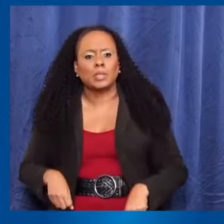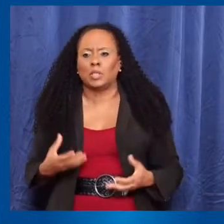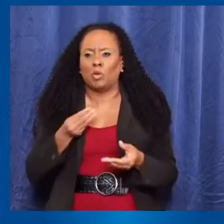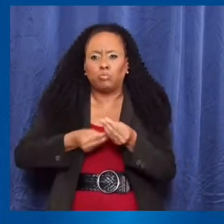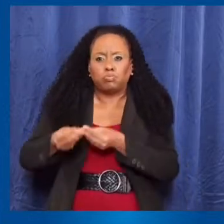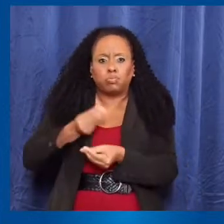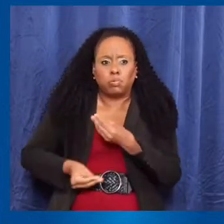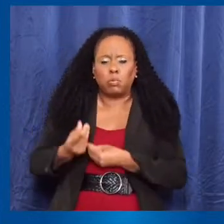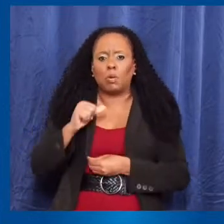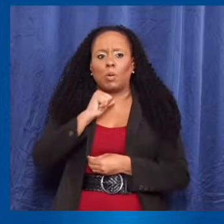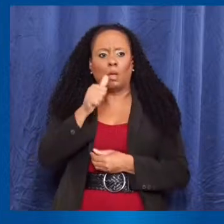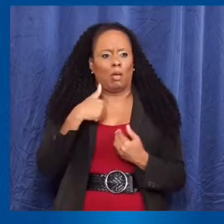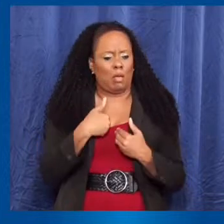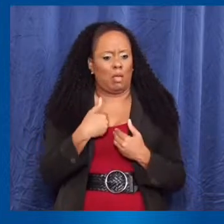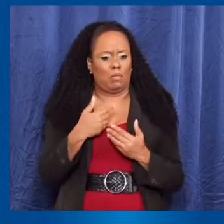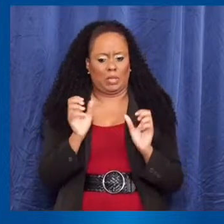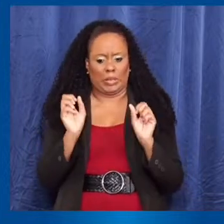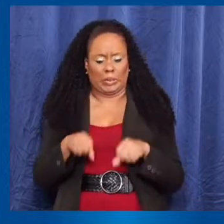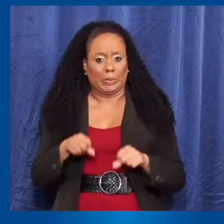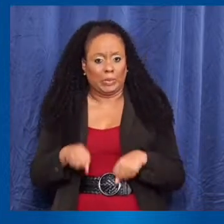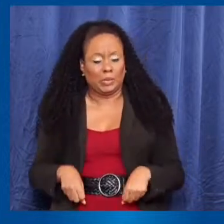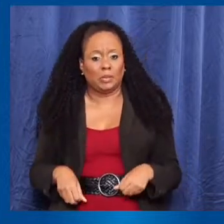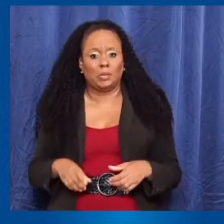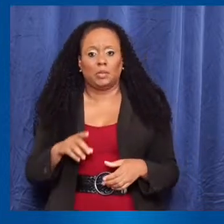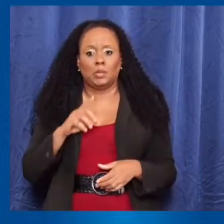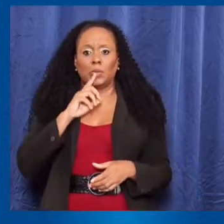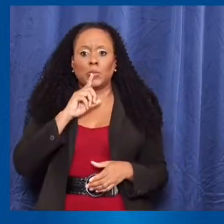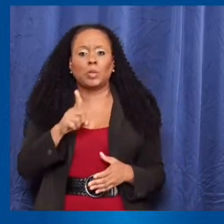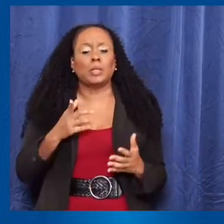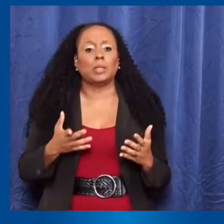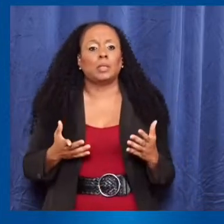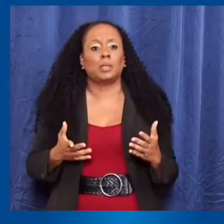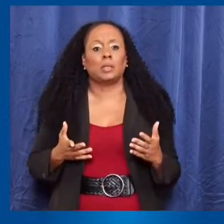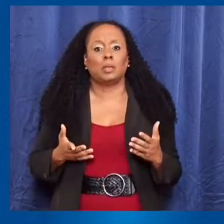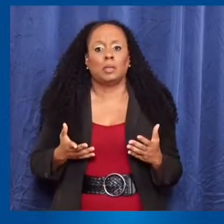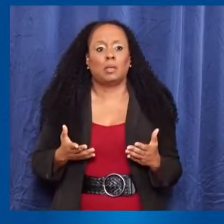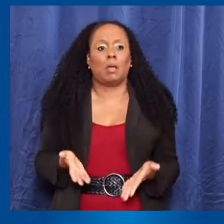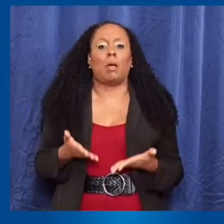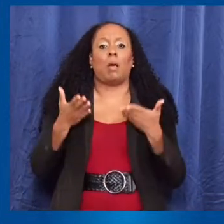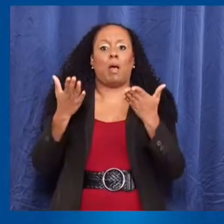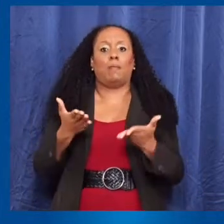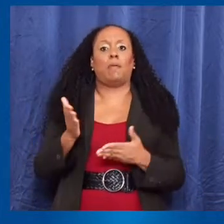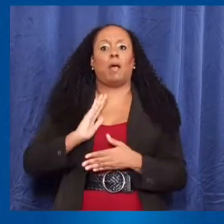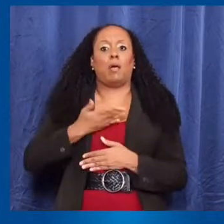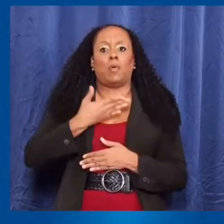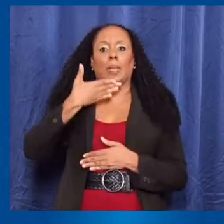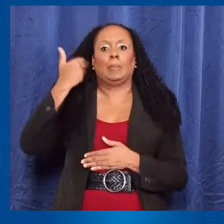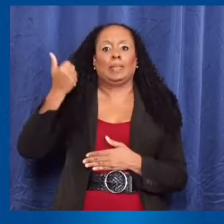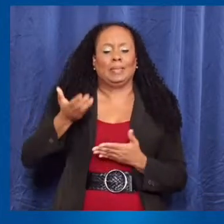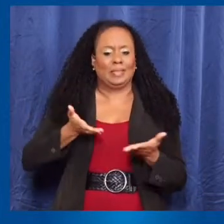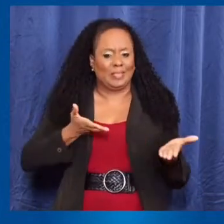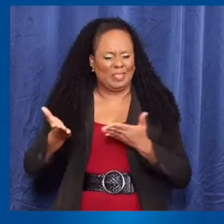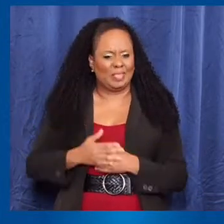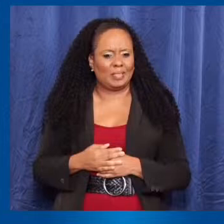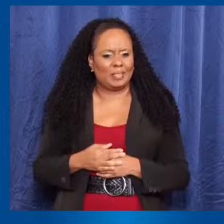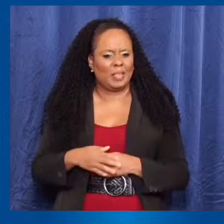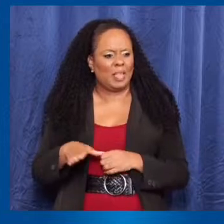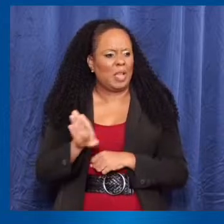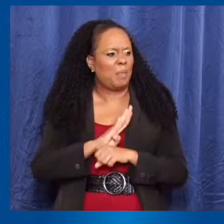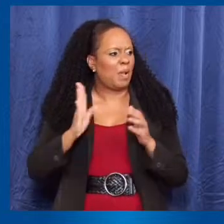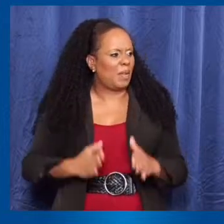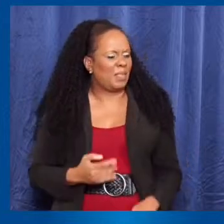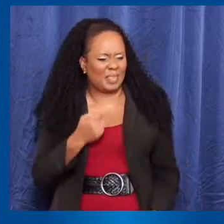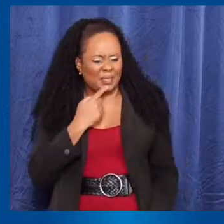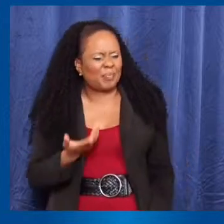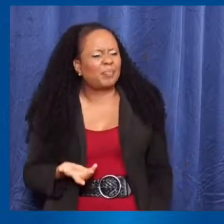don't have the capacity to distort global trade in services. And Bajans may ask, why, how come years